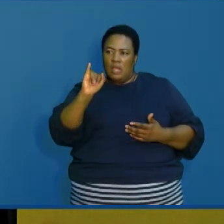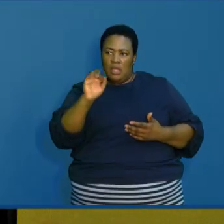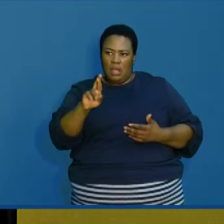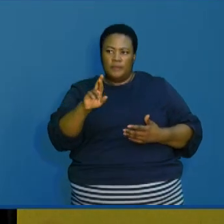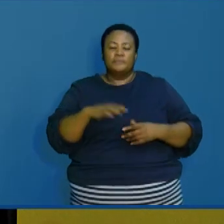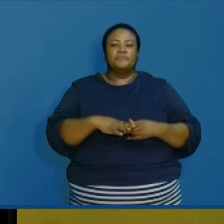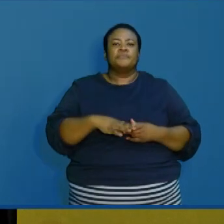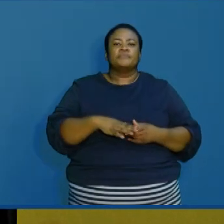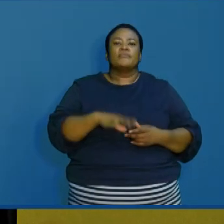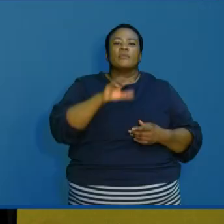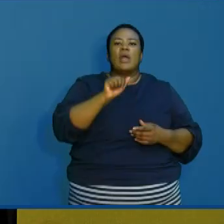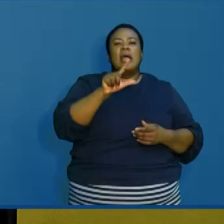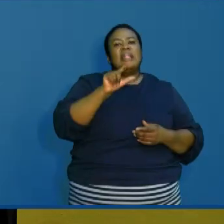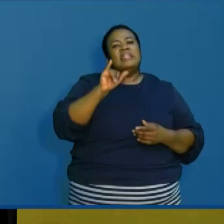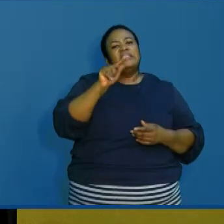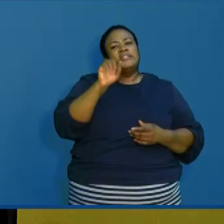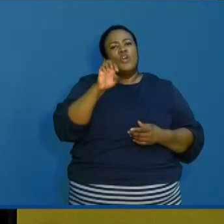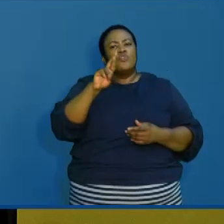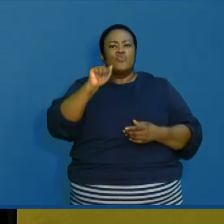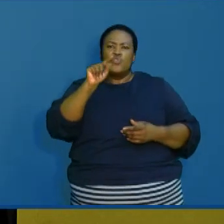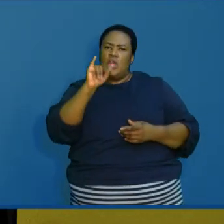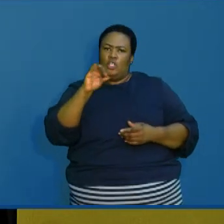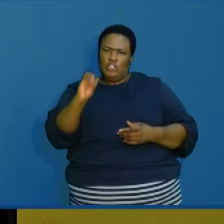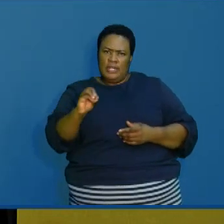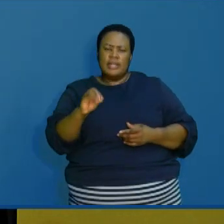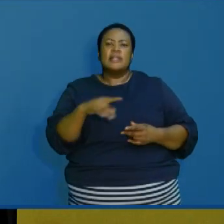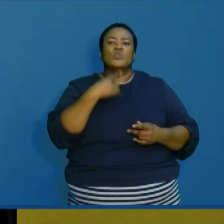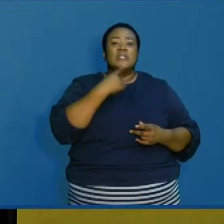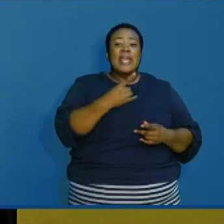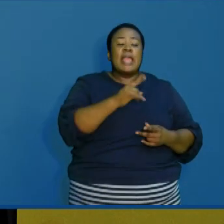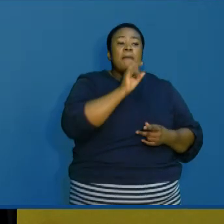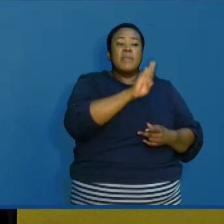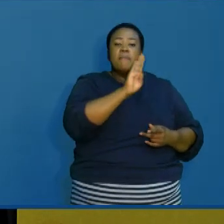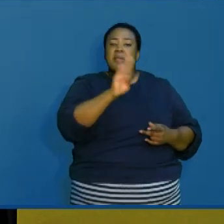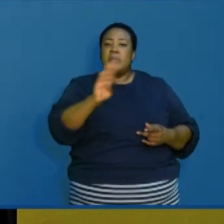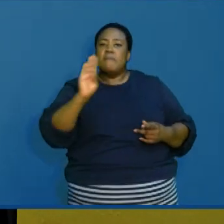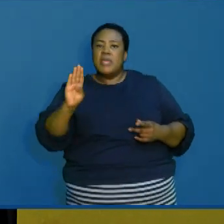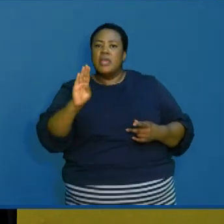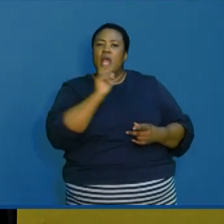say Betty bakes the best buns, I'm repeating the letter B, B, B, B. That's